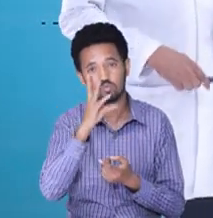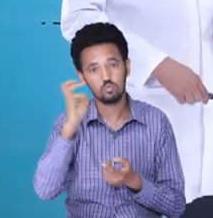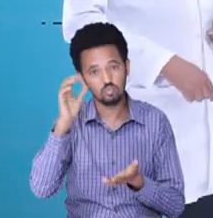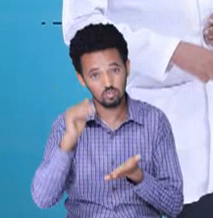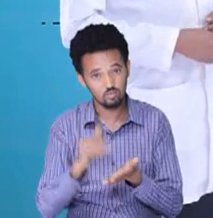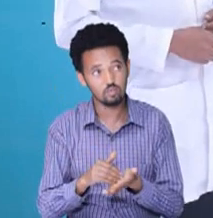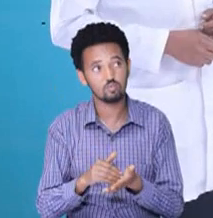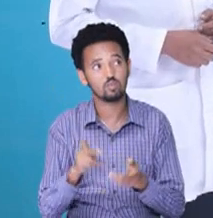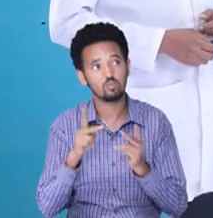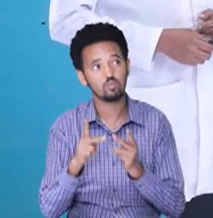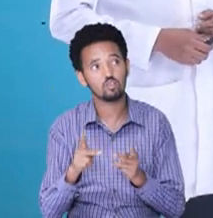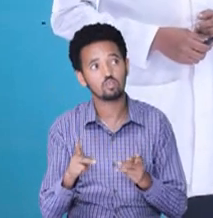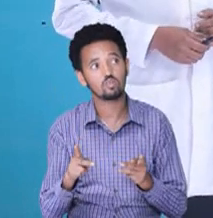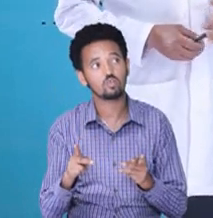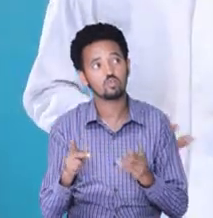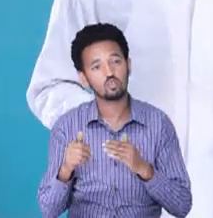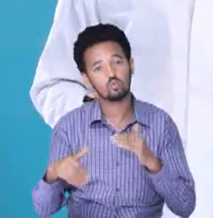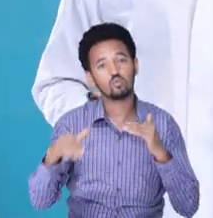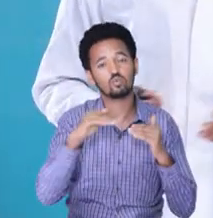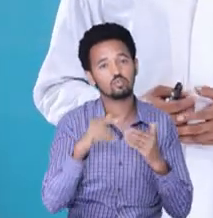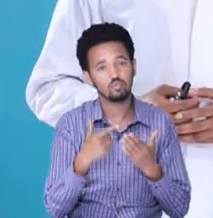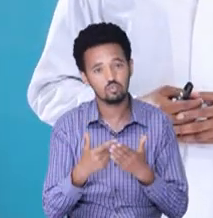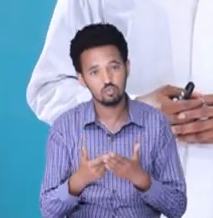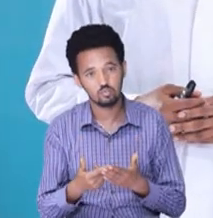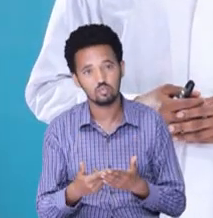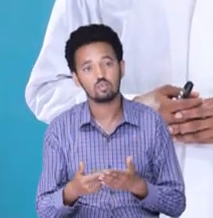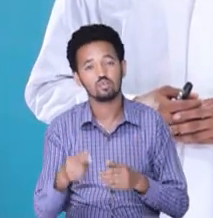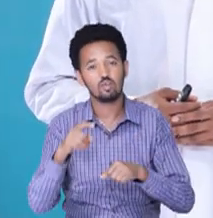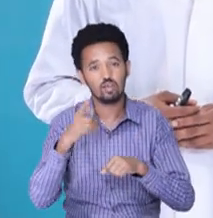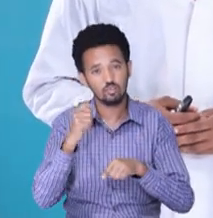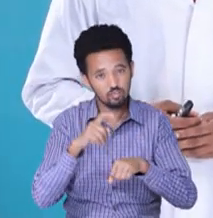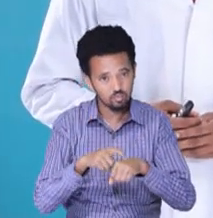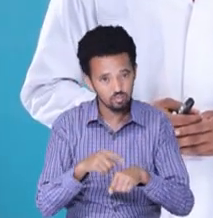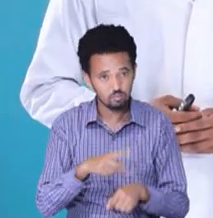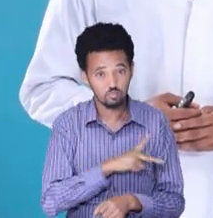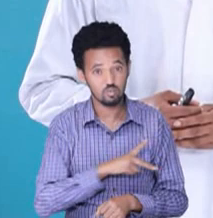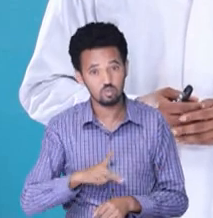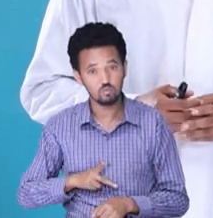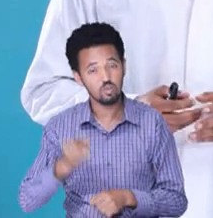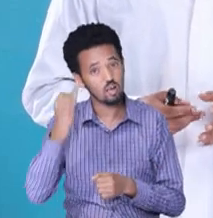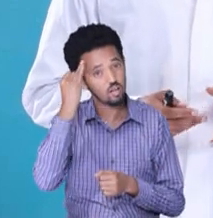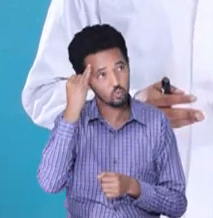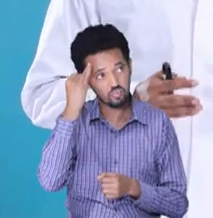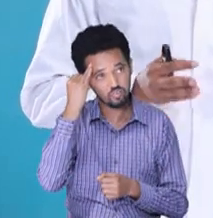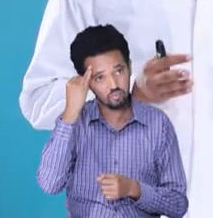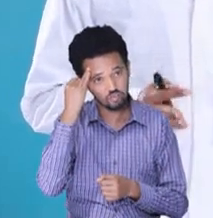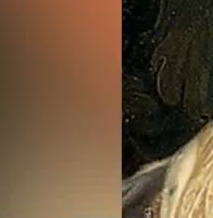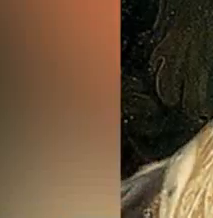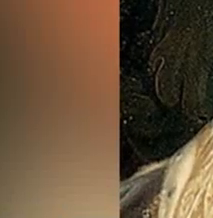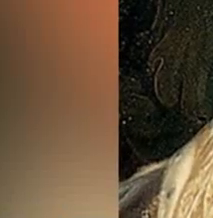France. Then, at the time, the king of France was Louis